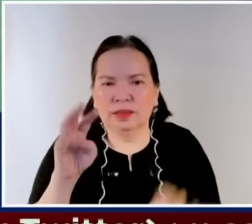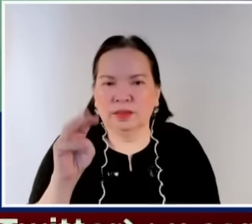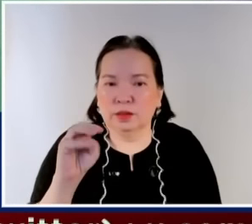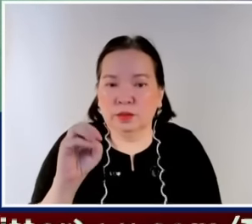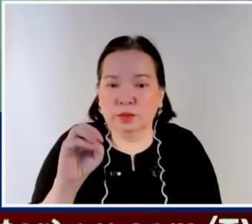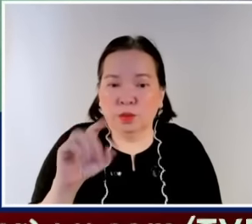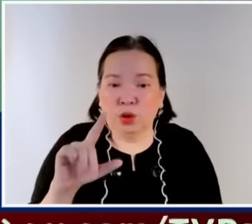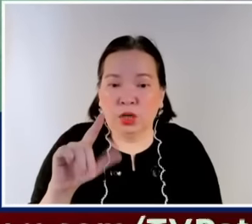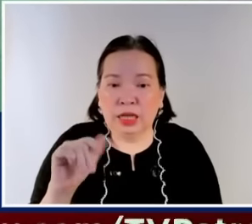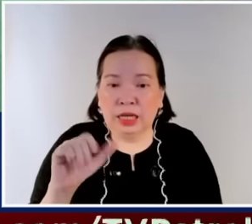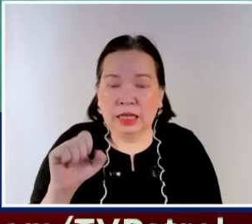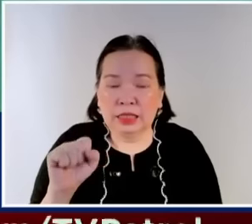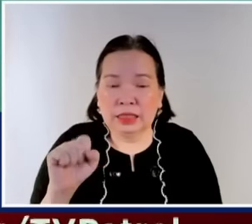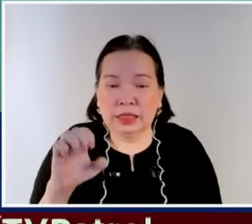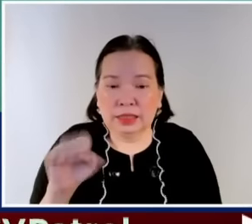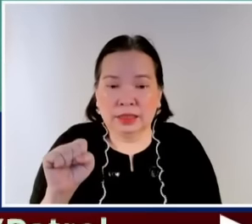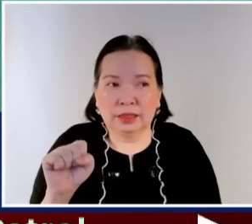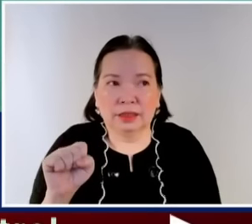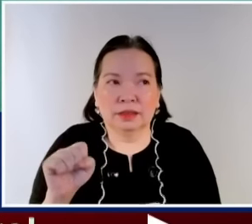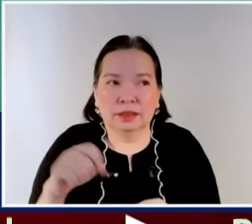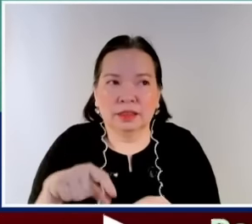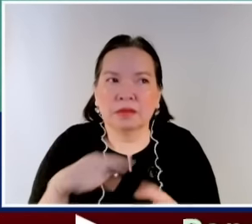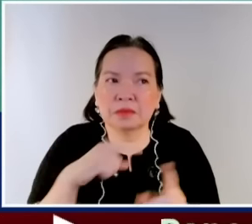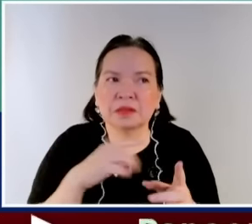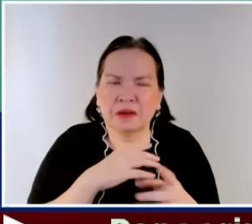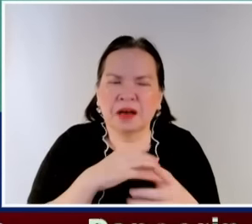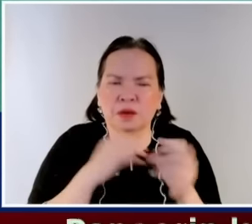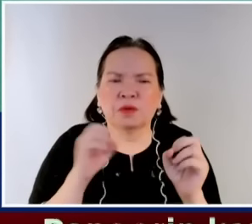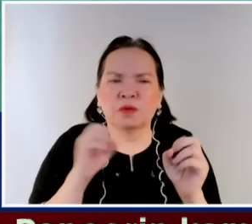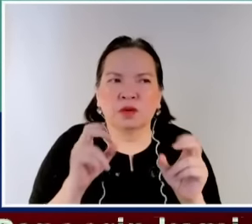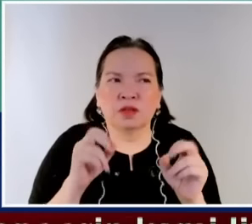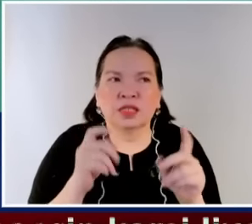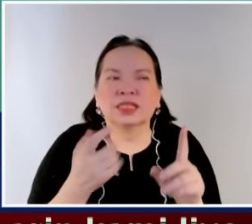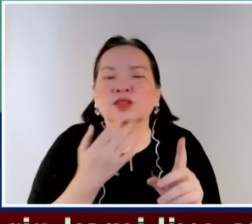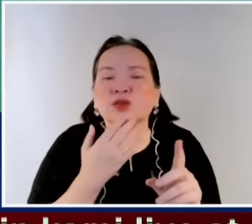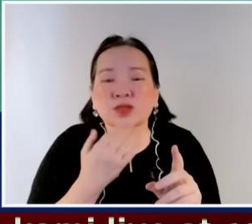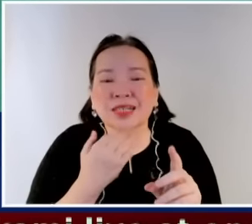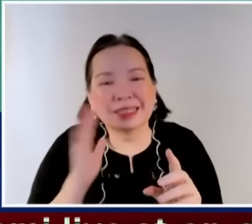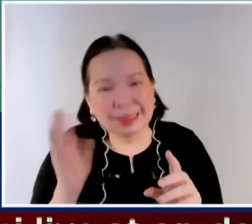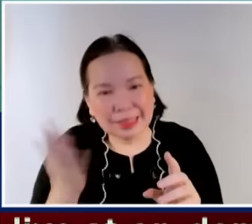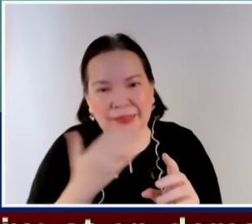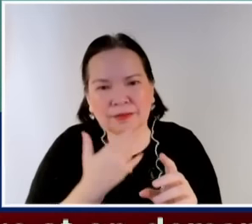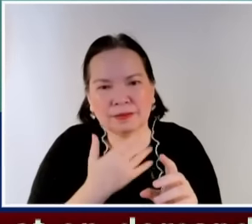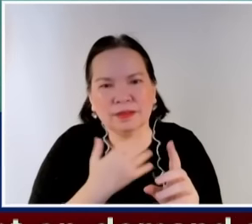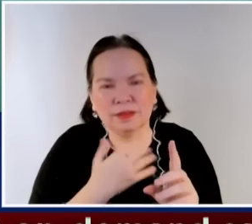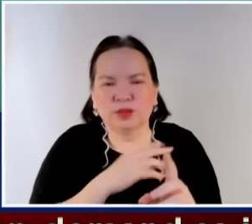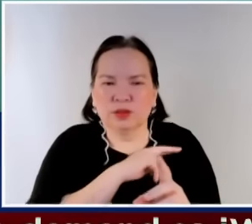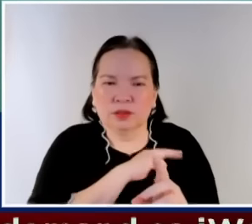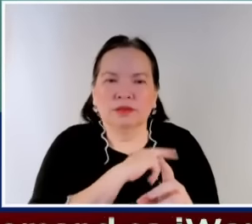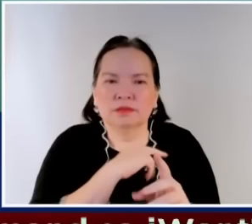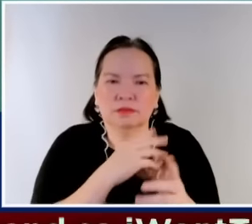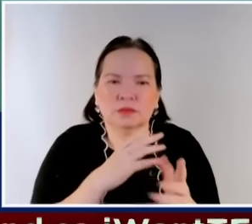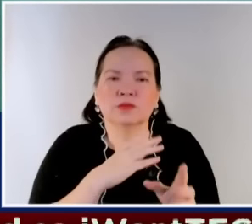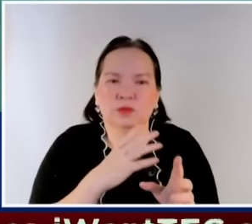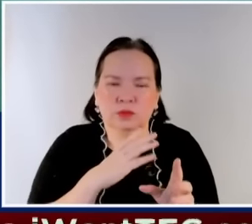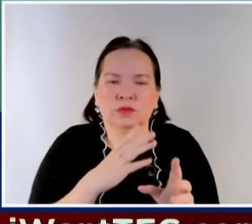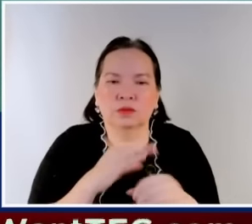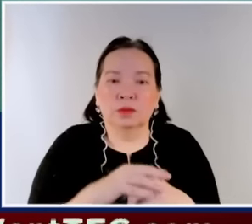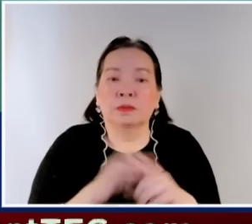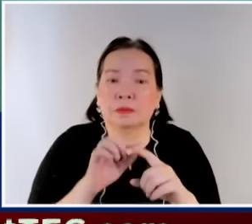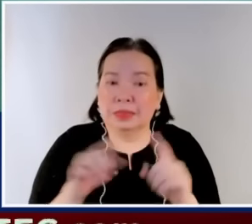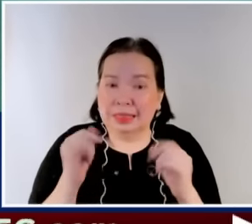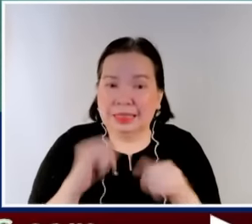naman siya threat to the environment. Molasses come from sugar. So, hindi naman siya. But just the